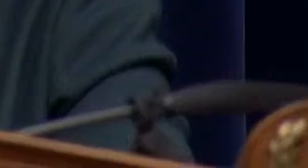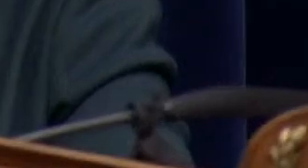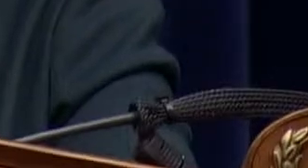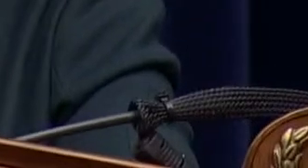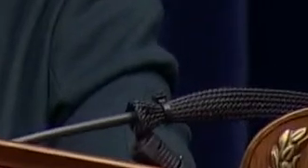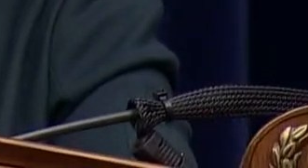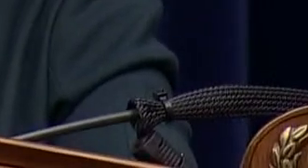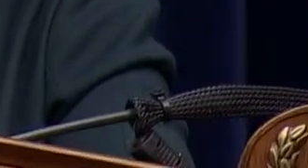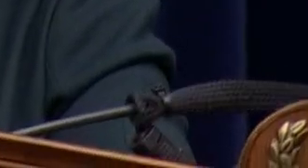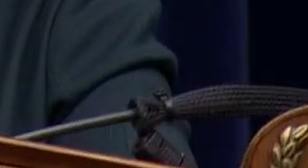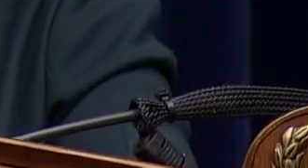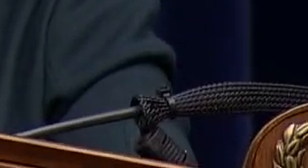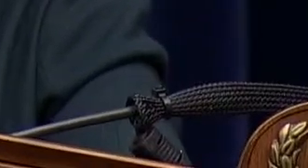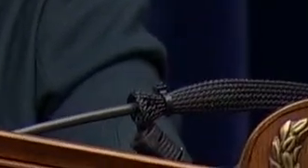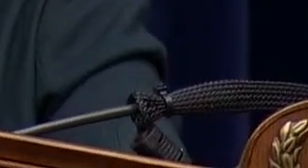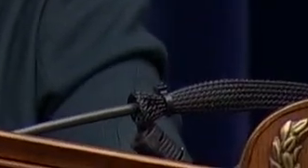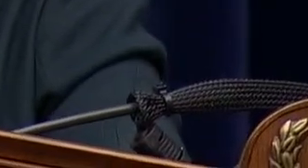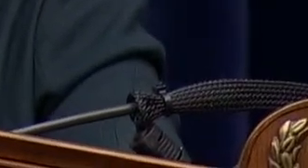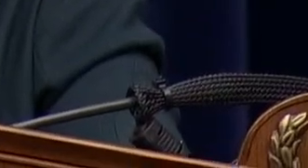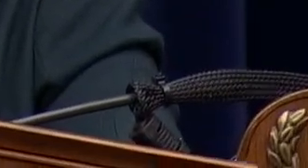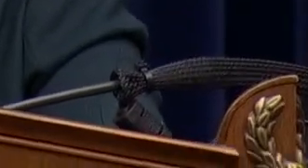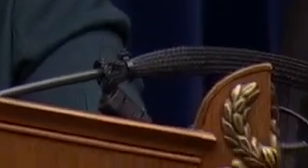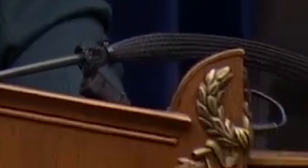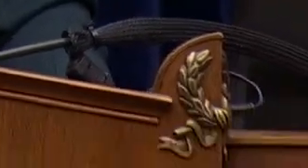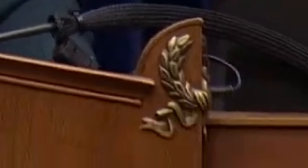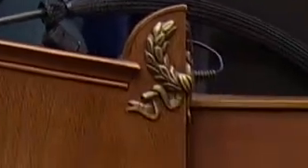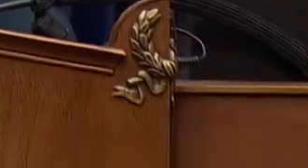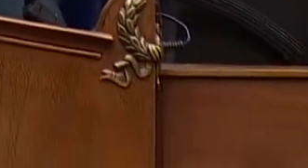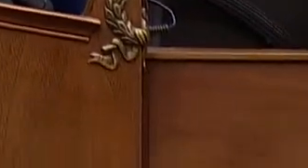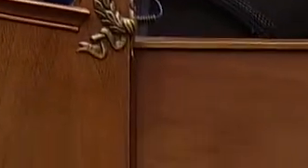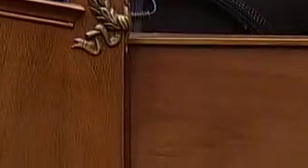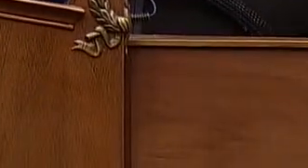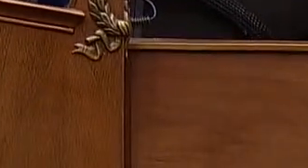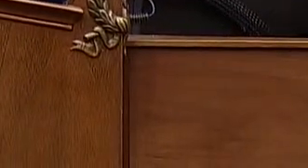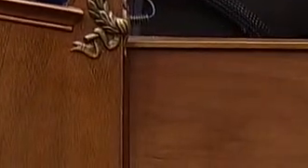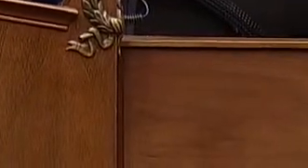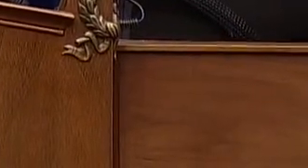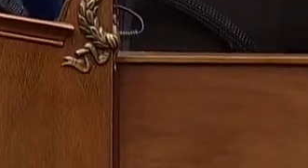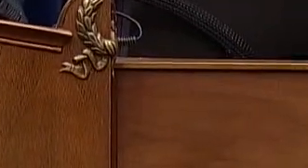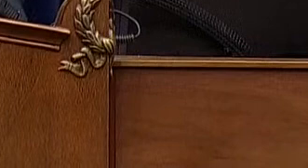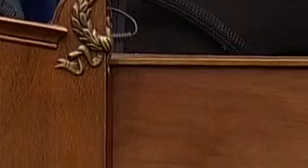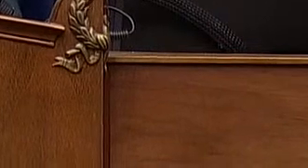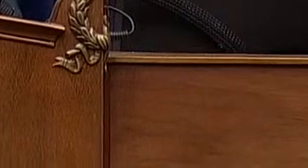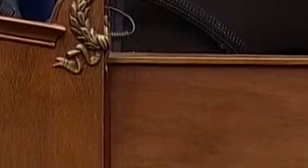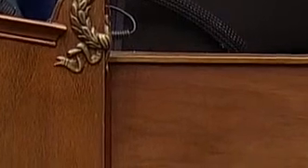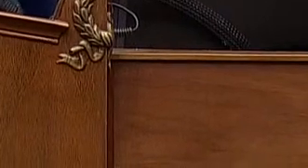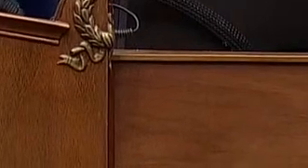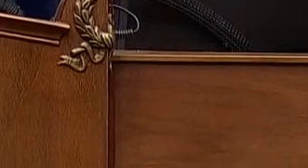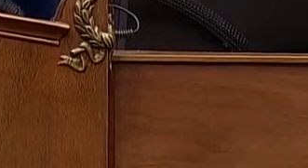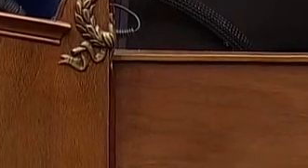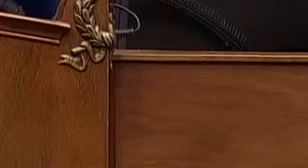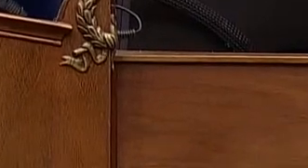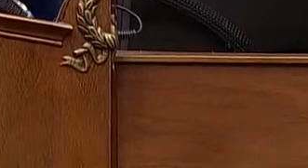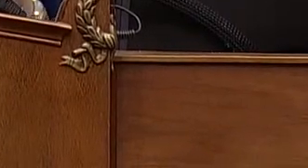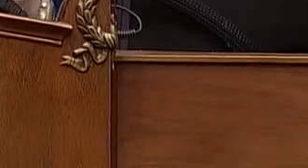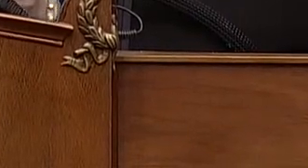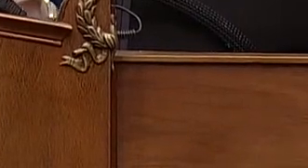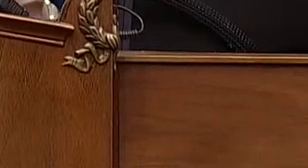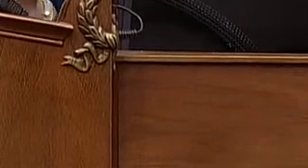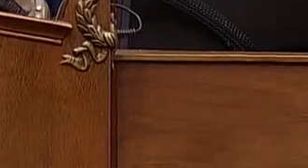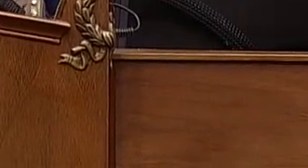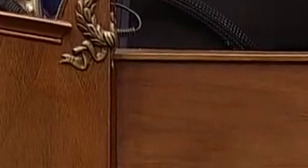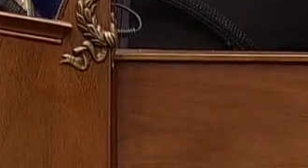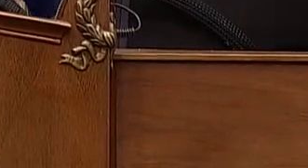debunked those claims as thinly veiled attacks on our political leanings and, quite frankly, on our